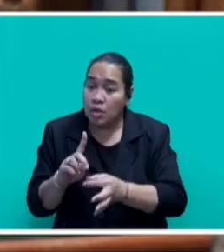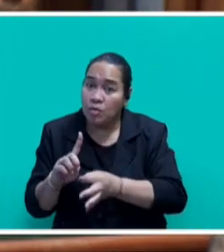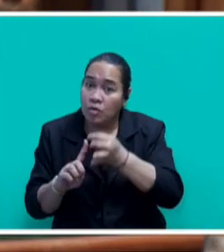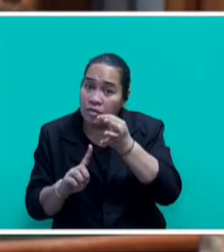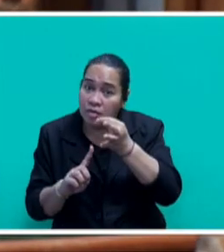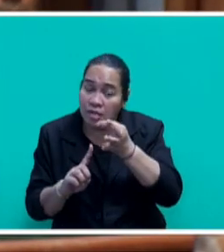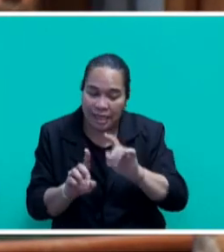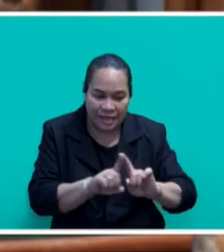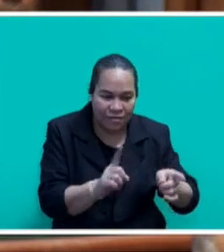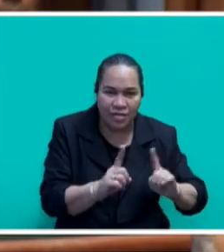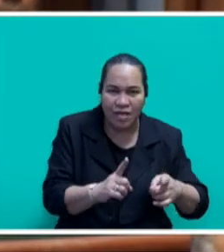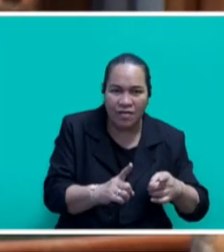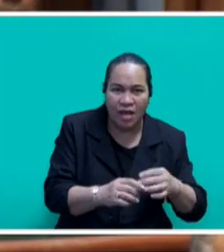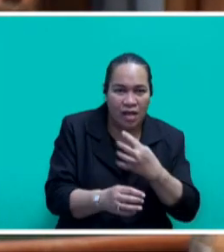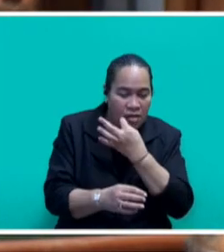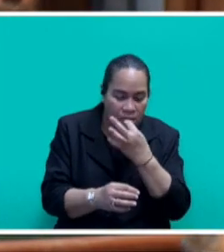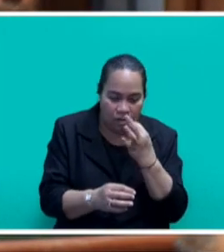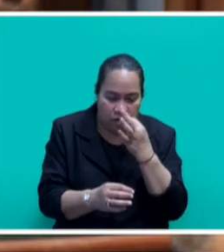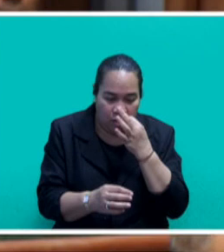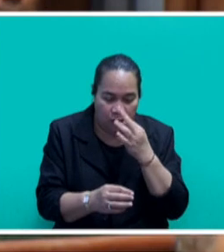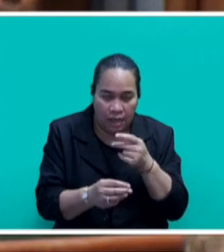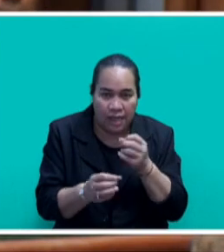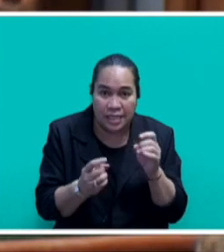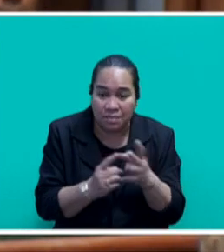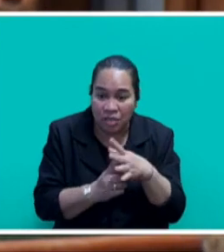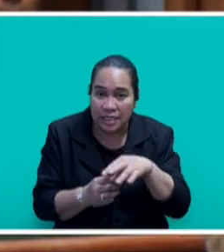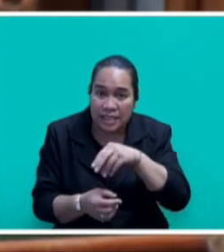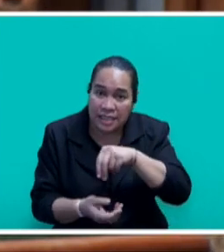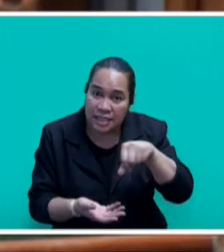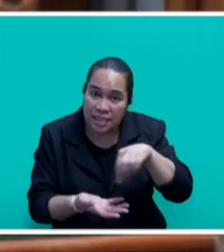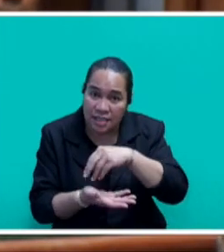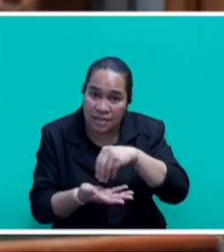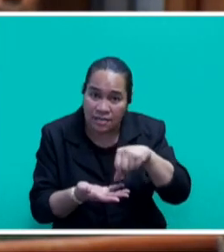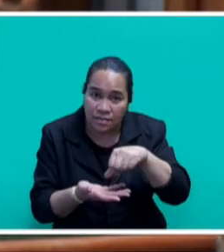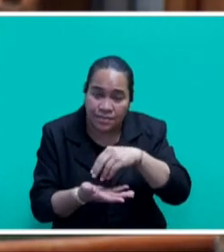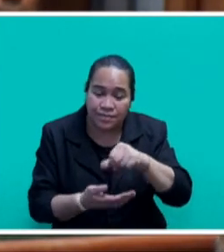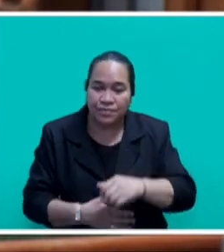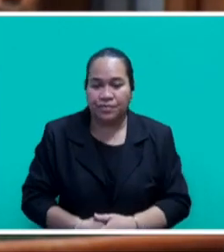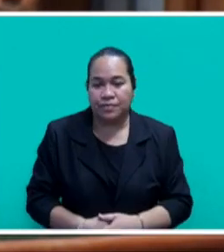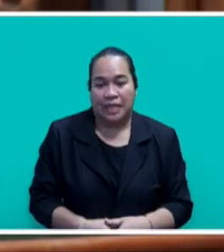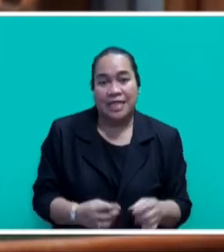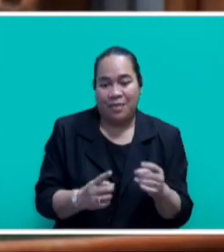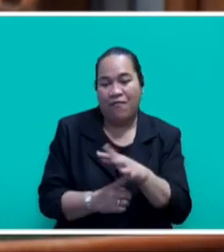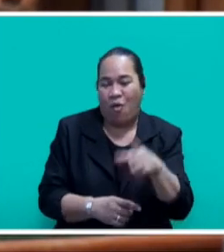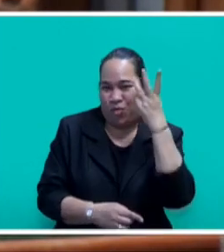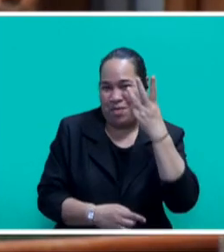and the provision of seed planting material for their farms.